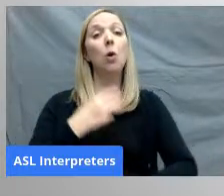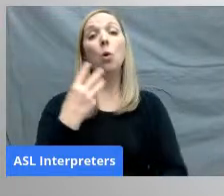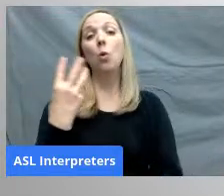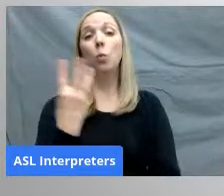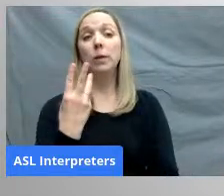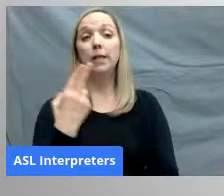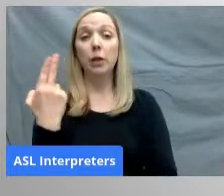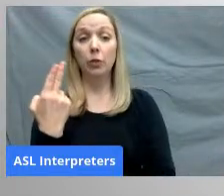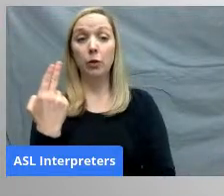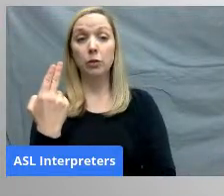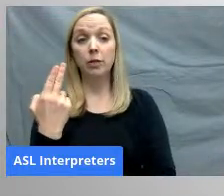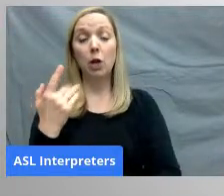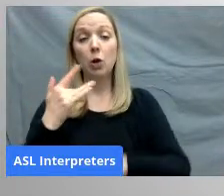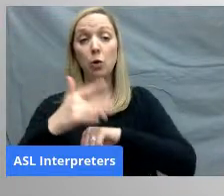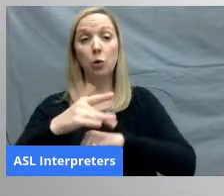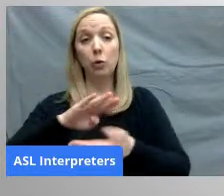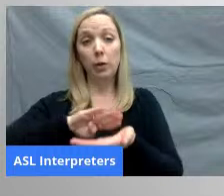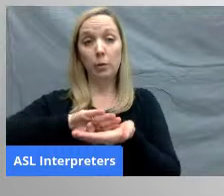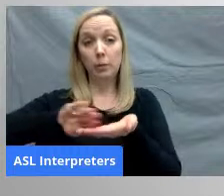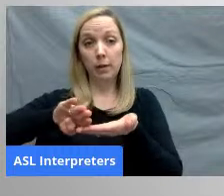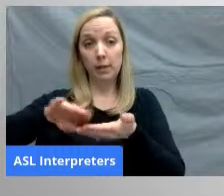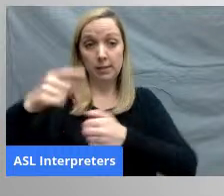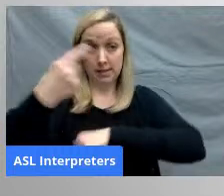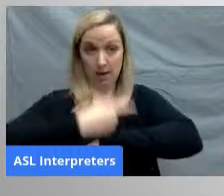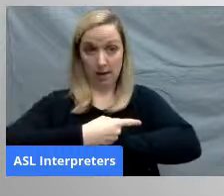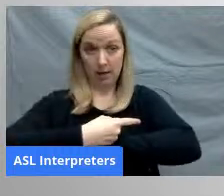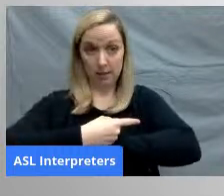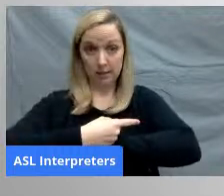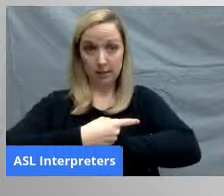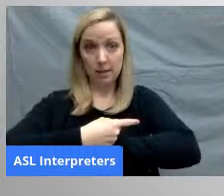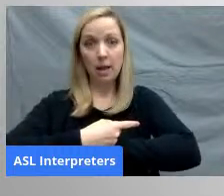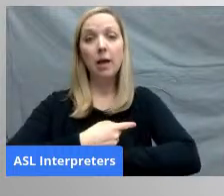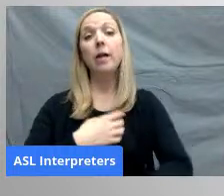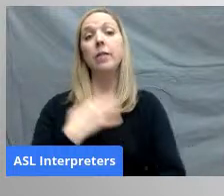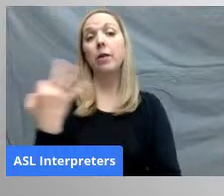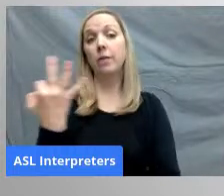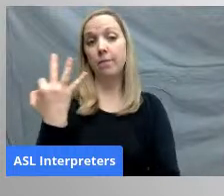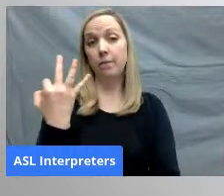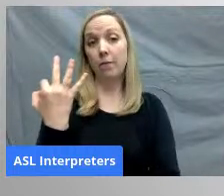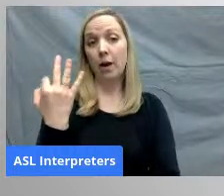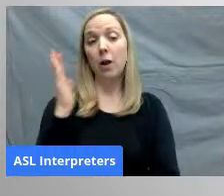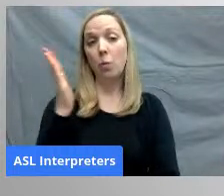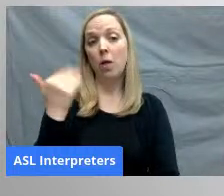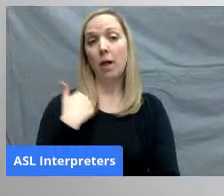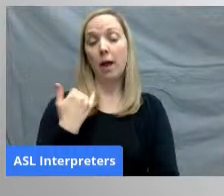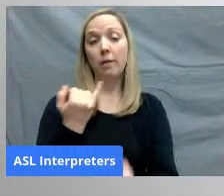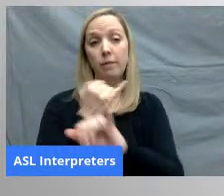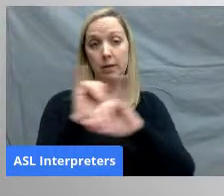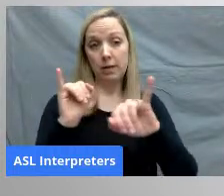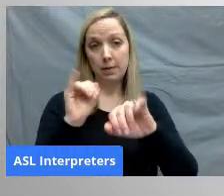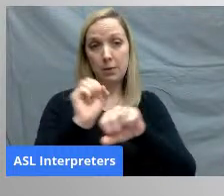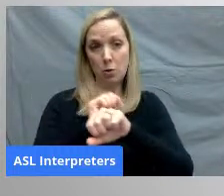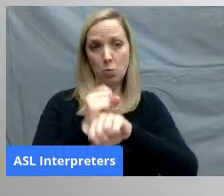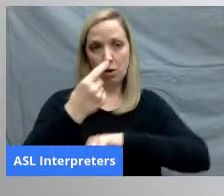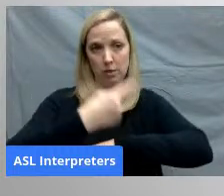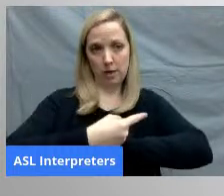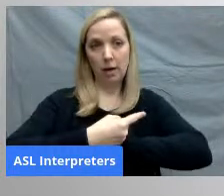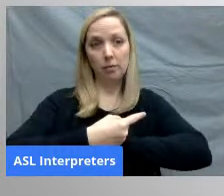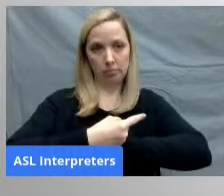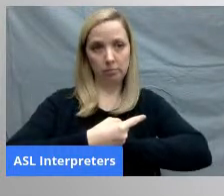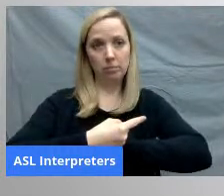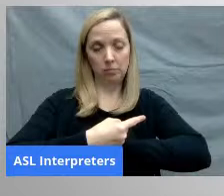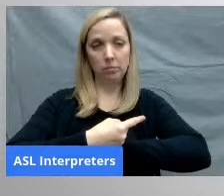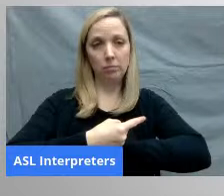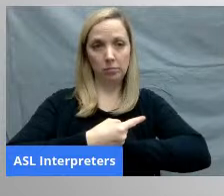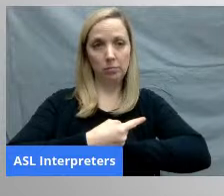be early release days. And then they will have an asynchronous learning day on that Friday, where they will work